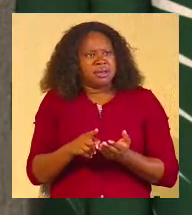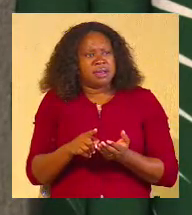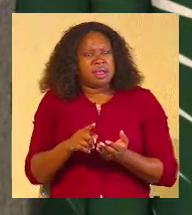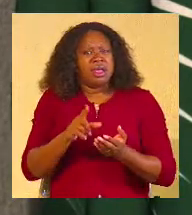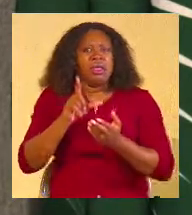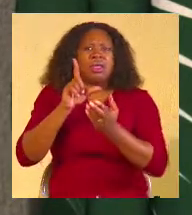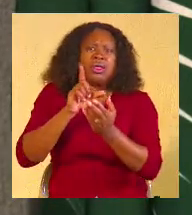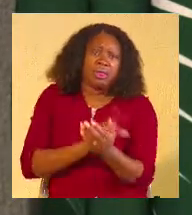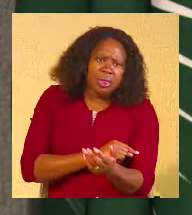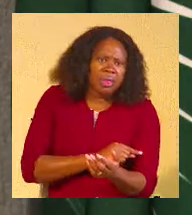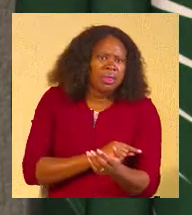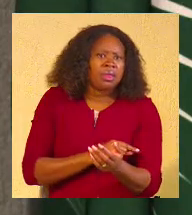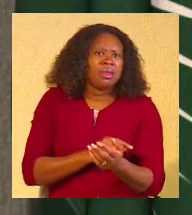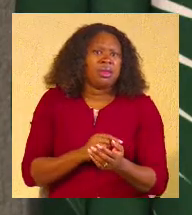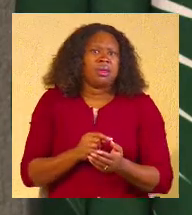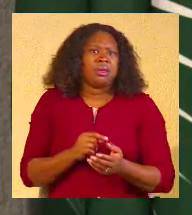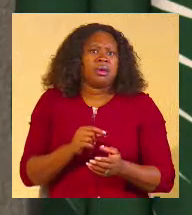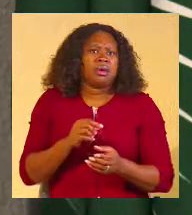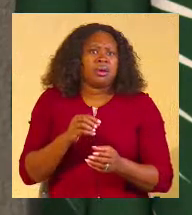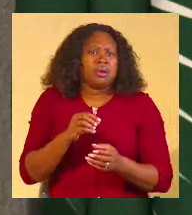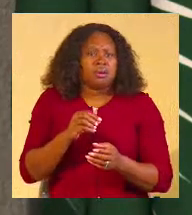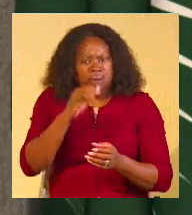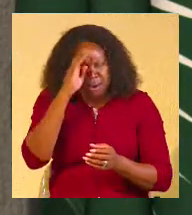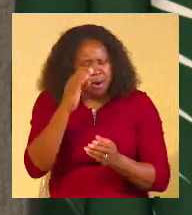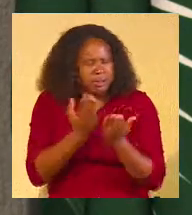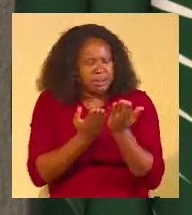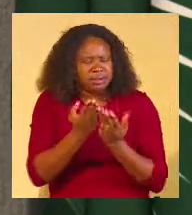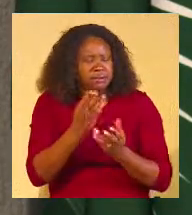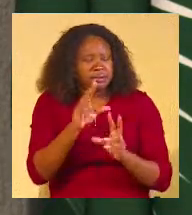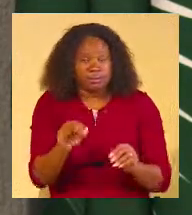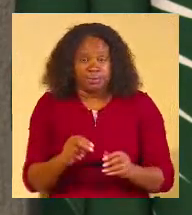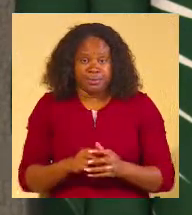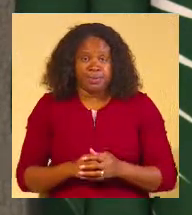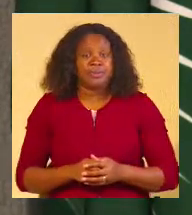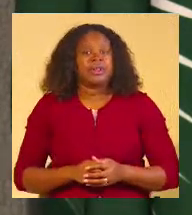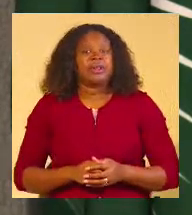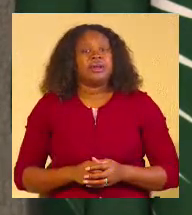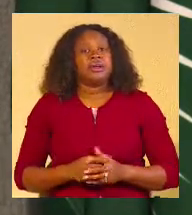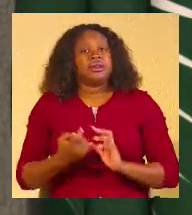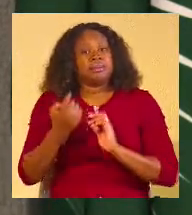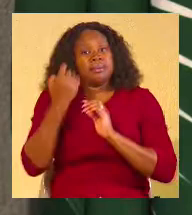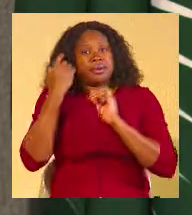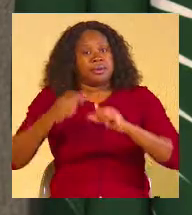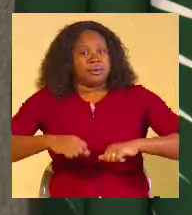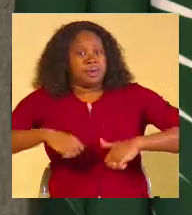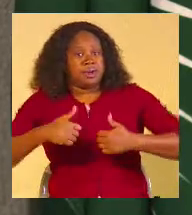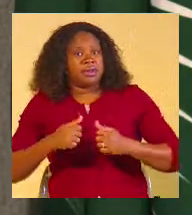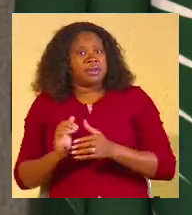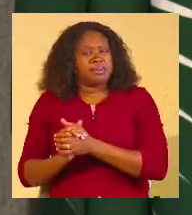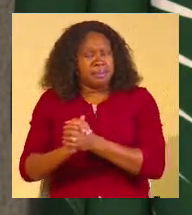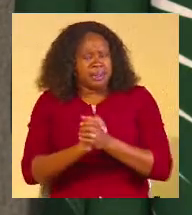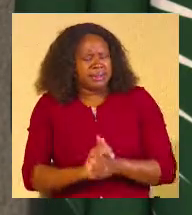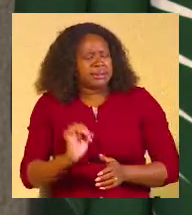from really seeking the services. That said, I think the Ministry of Health and its partners have also put in